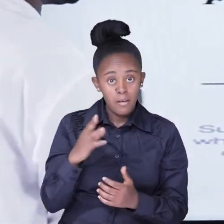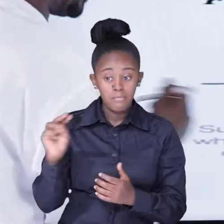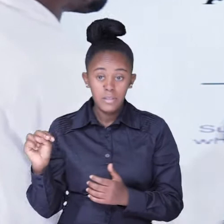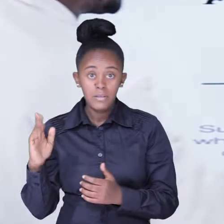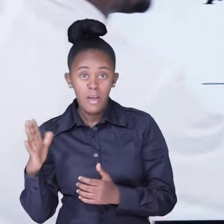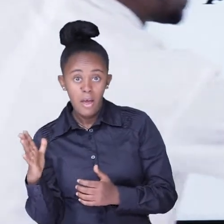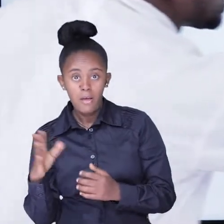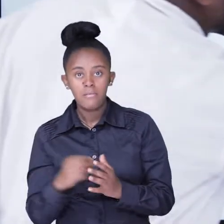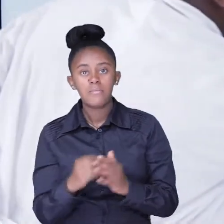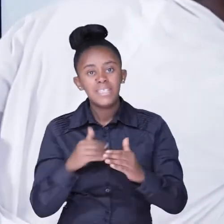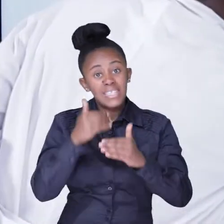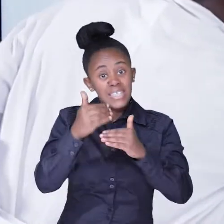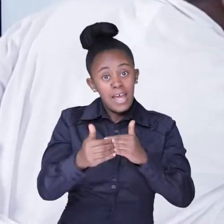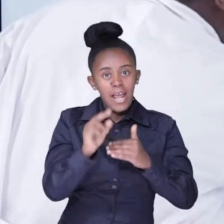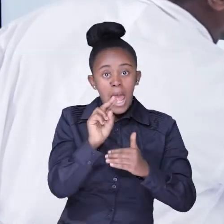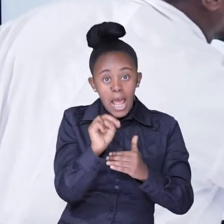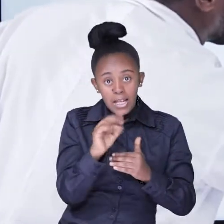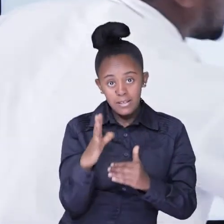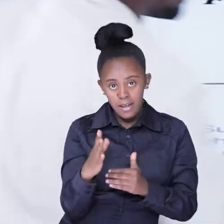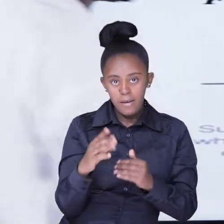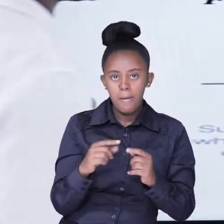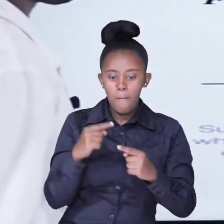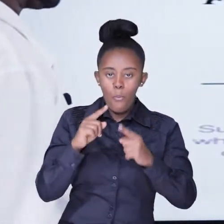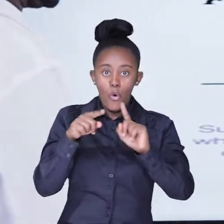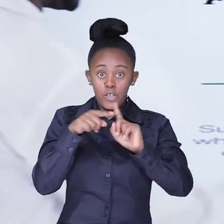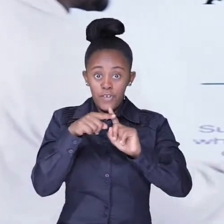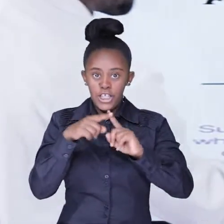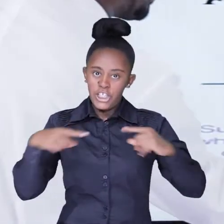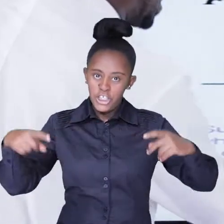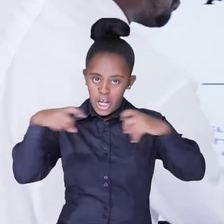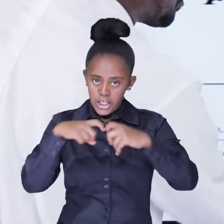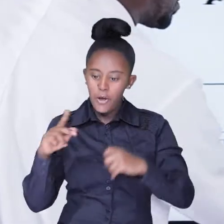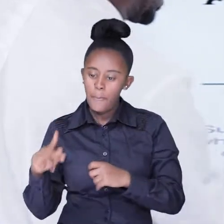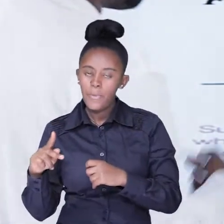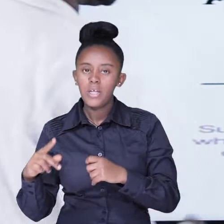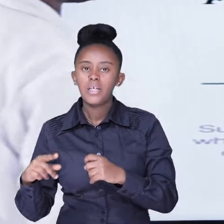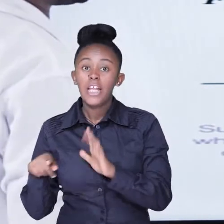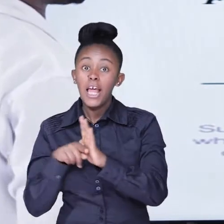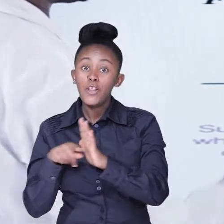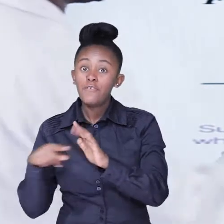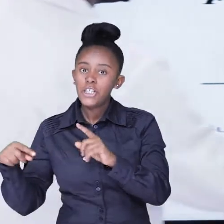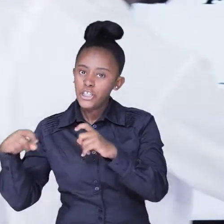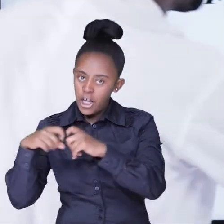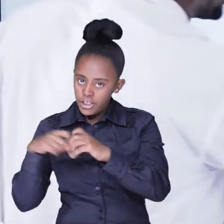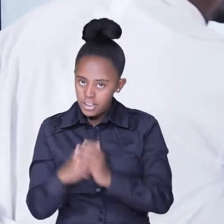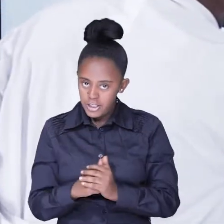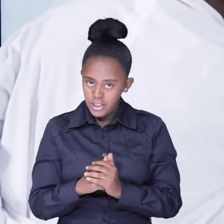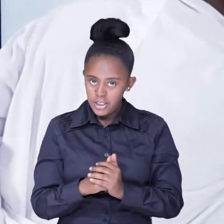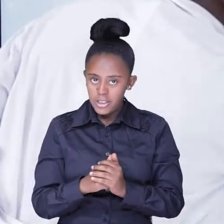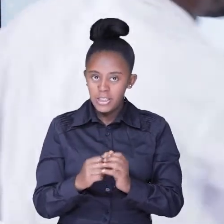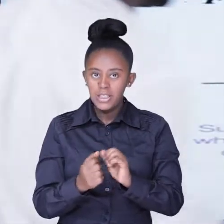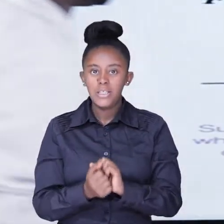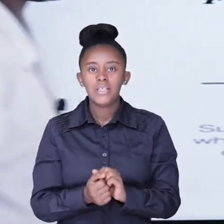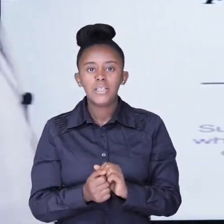to the p-type, then the n-type become positively charged and the p-type is become negatively charged. Depletion layer